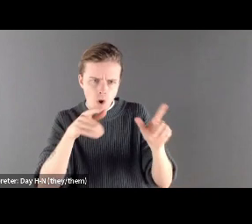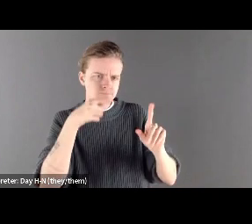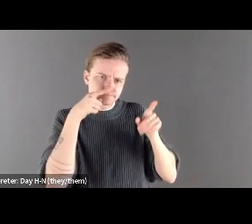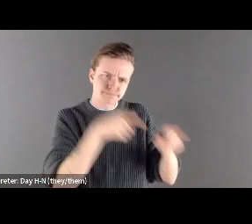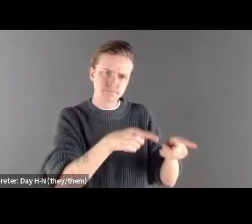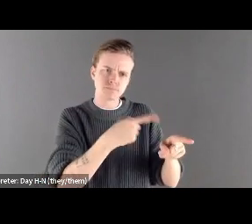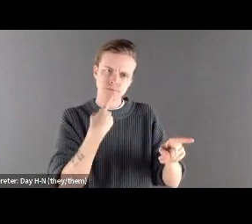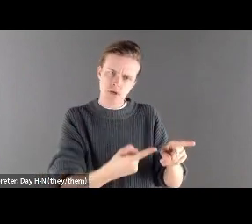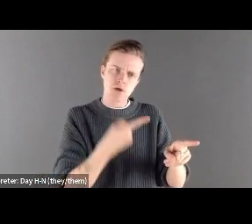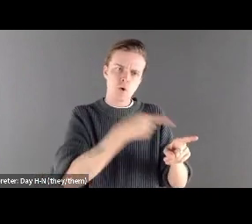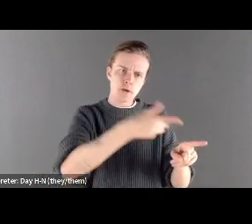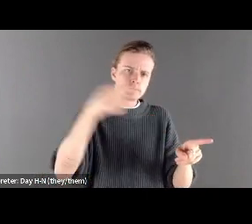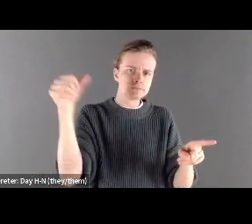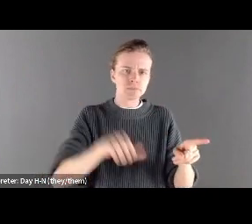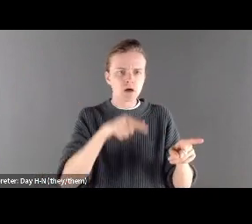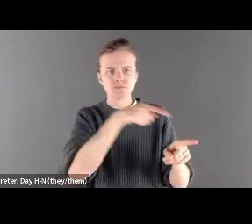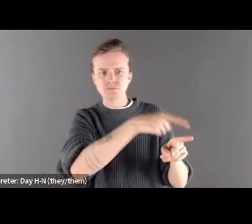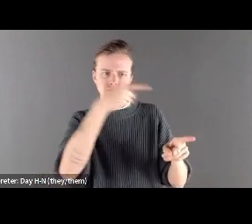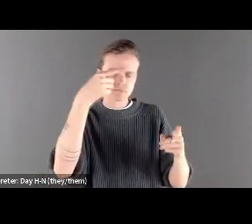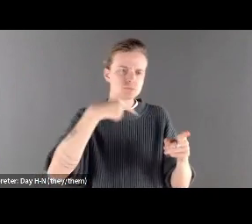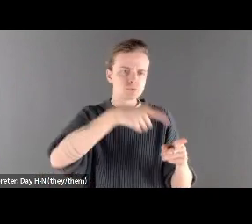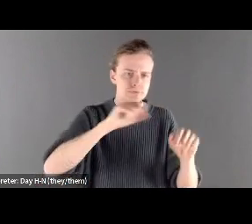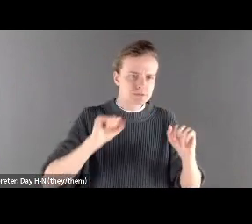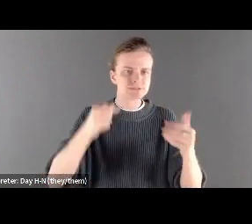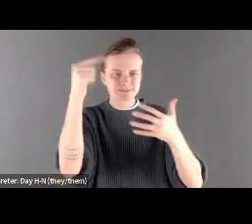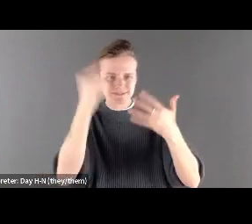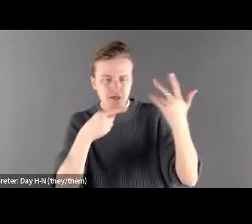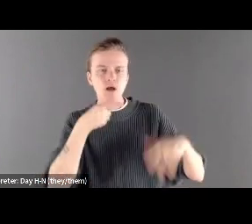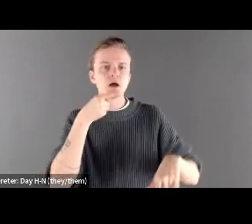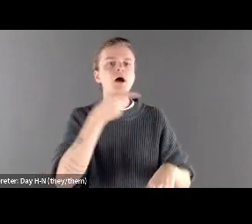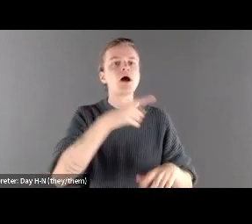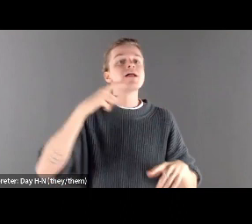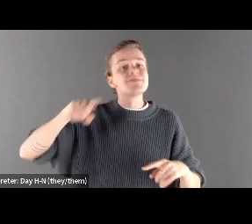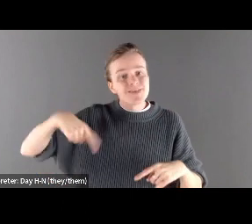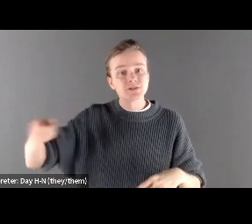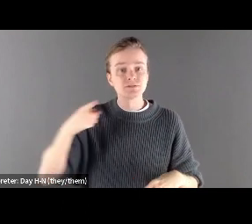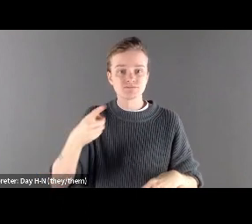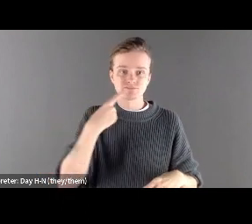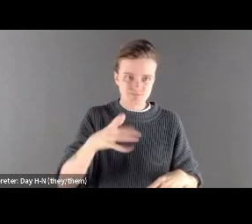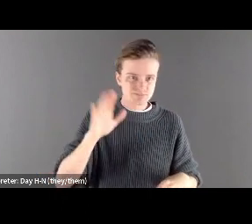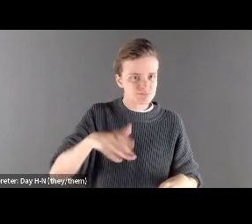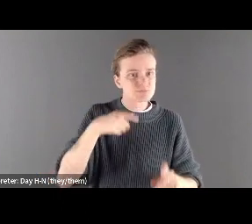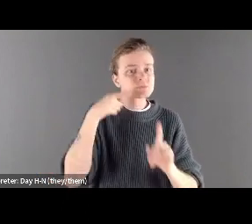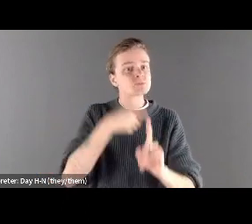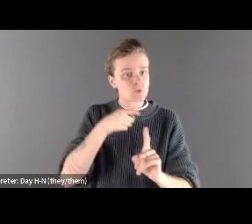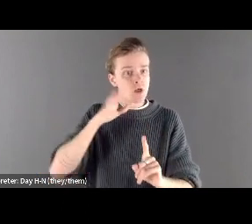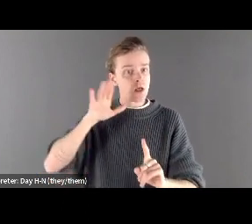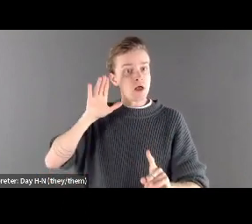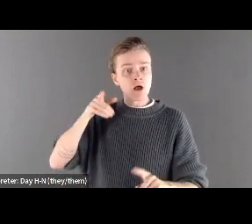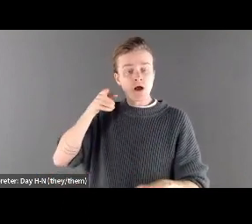and charged him for using the megaphone too closely to an officer's